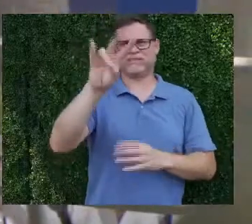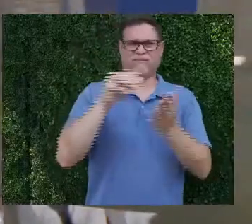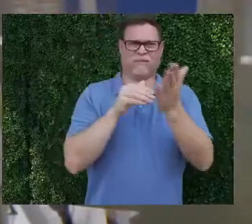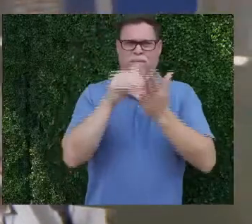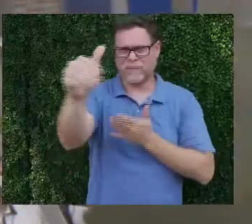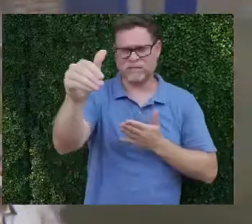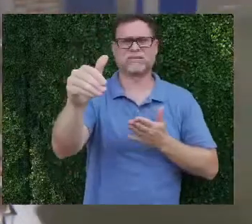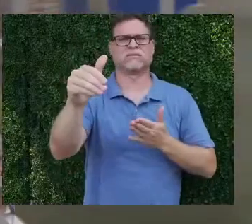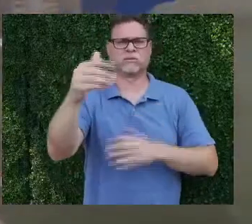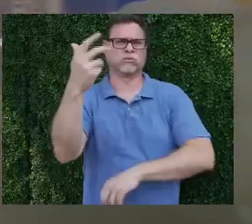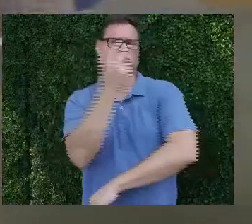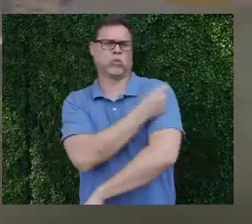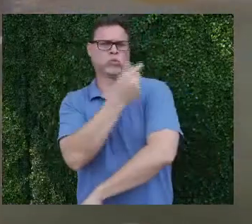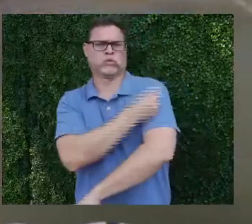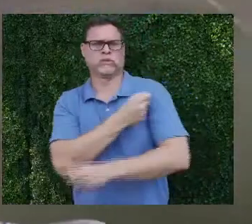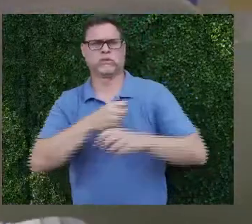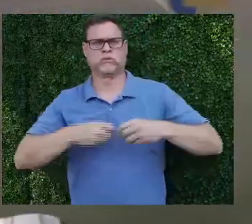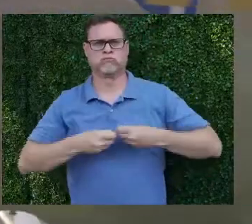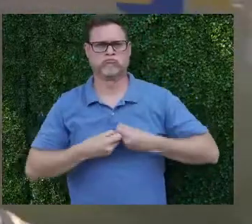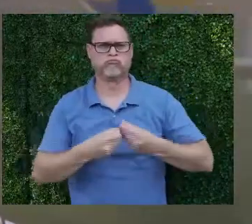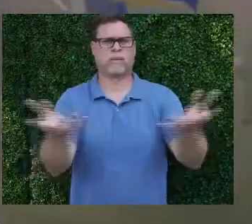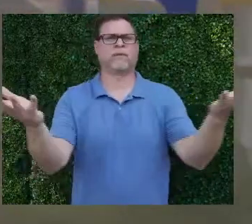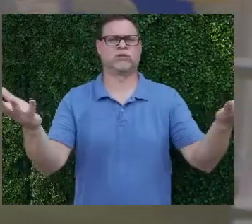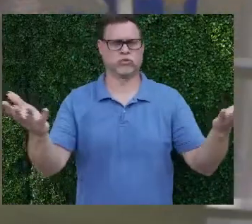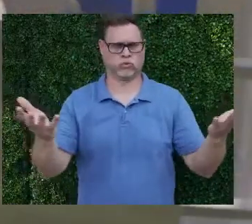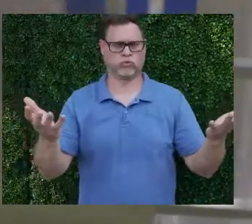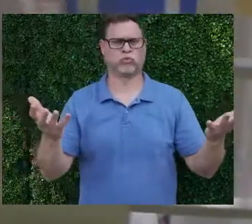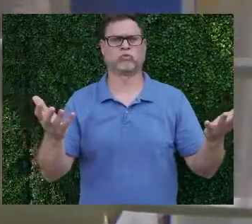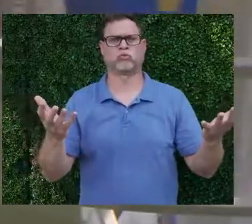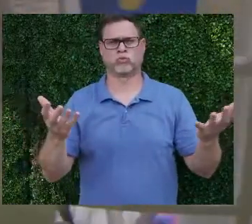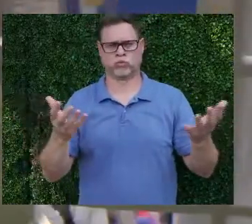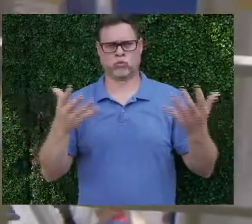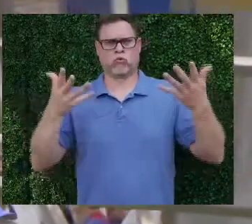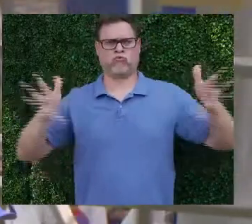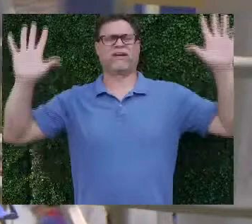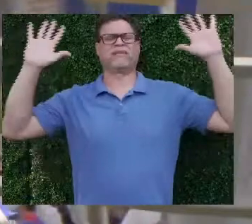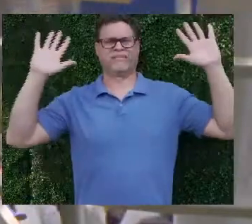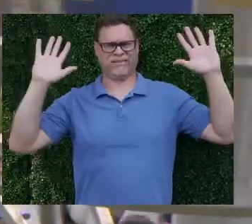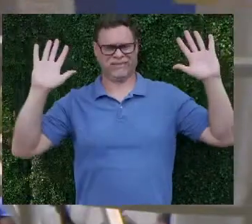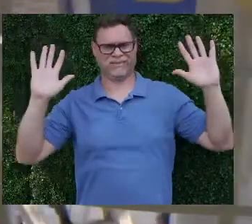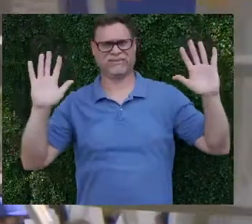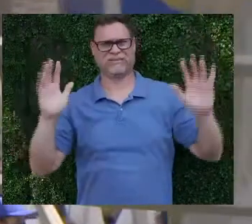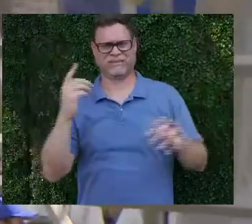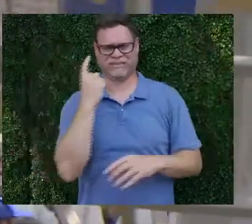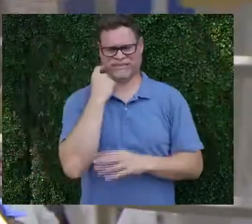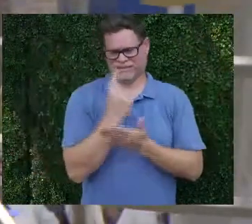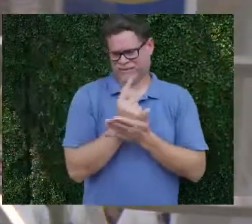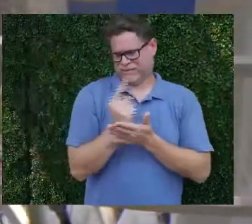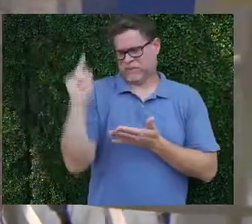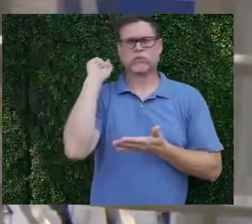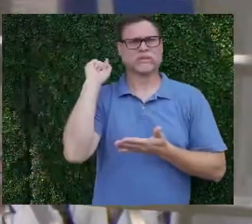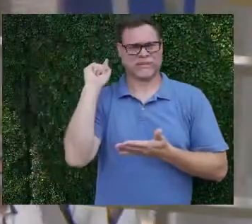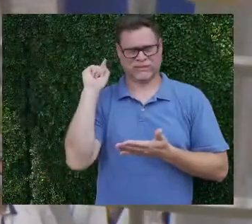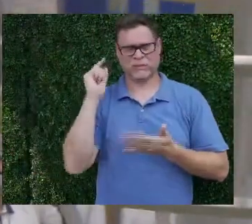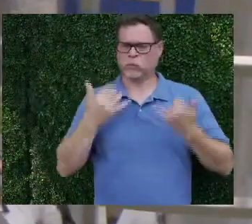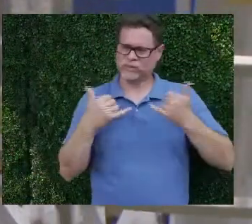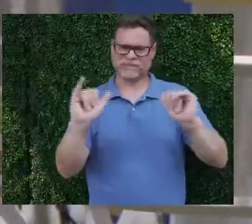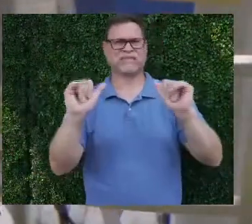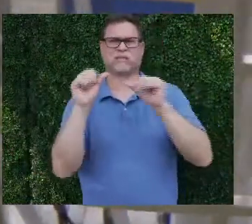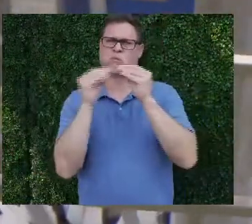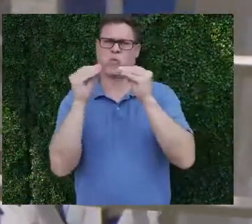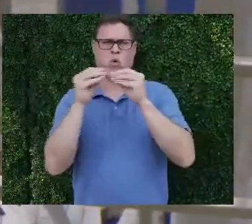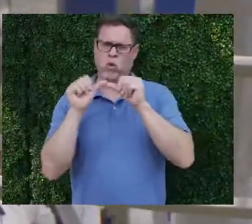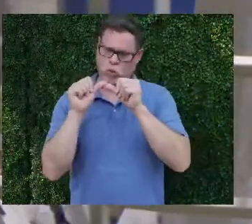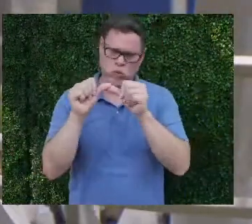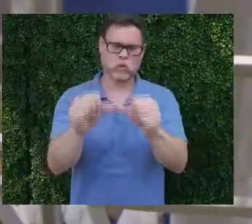million doses of the vaccine that have been administered already. And this is as of last week. But we still have a ways to go.